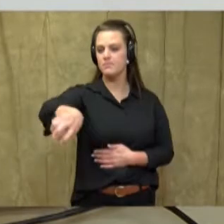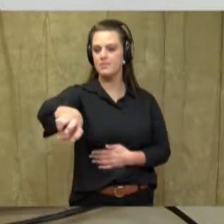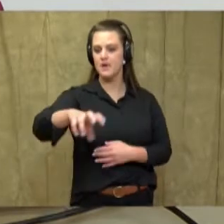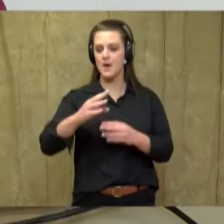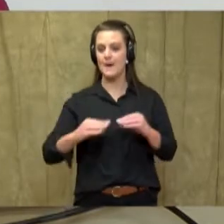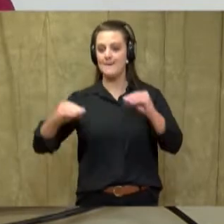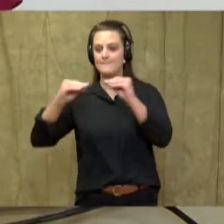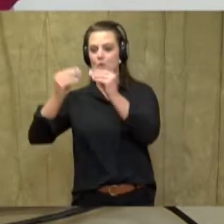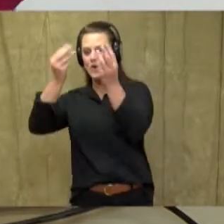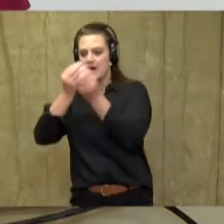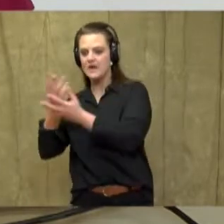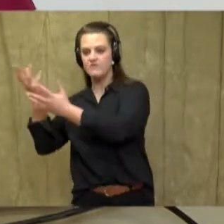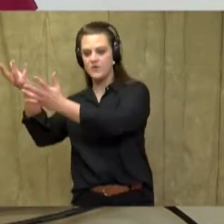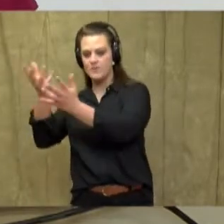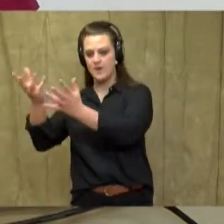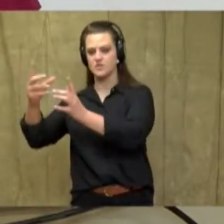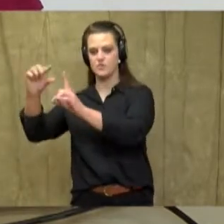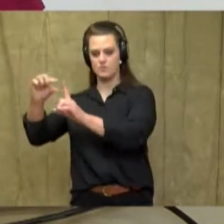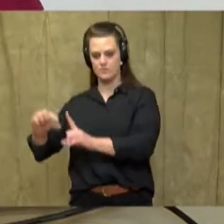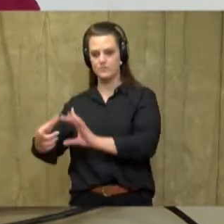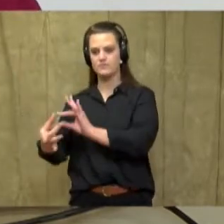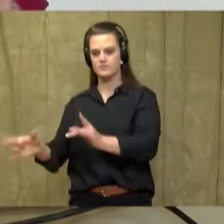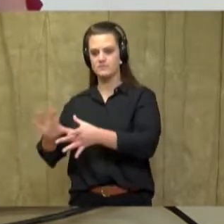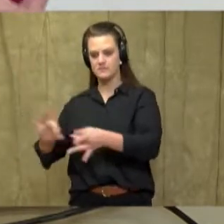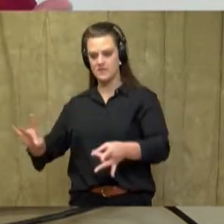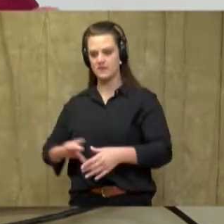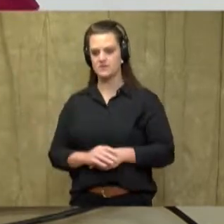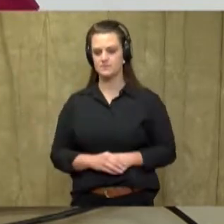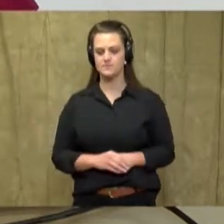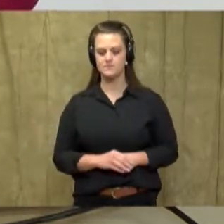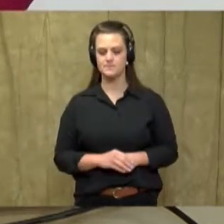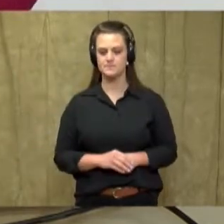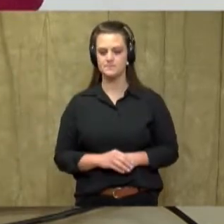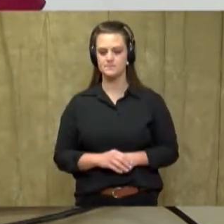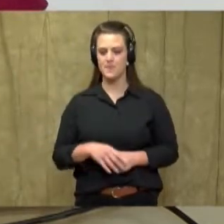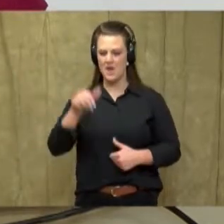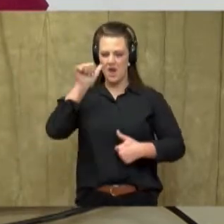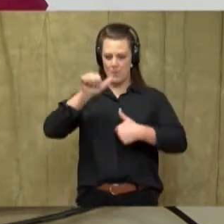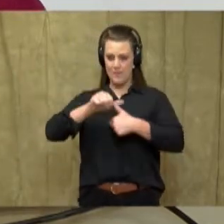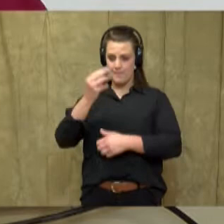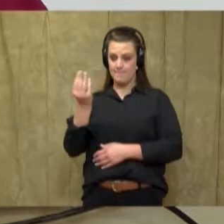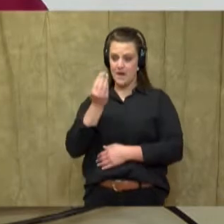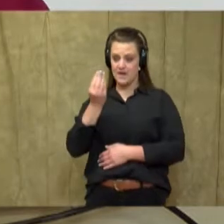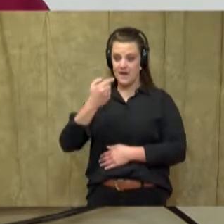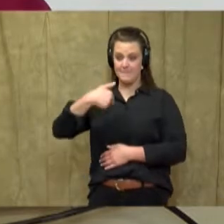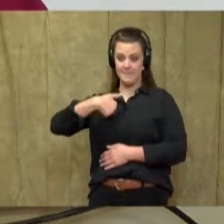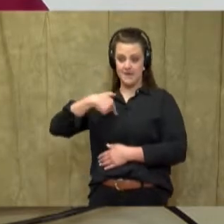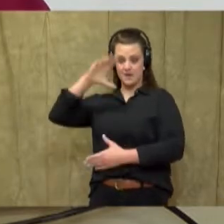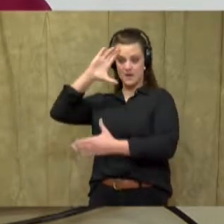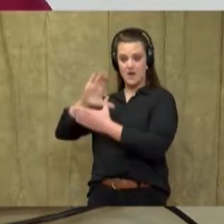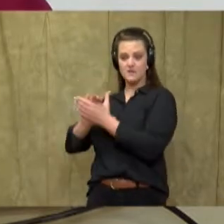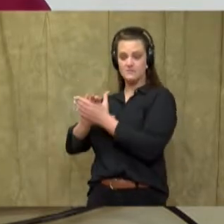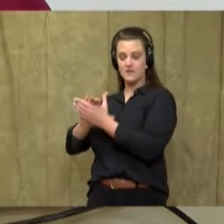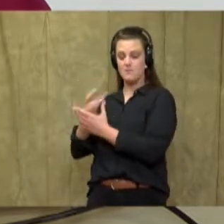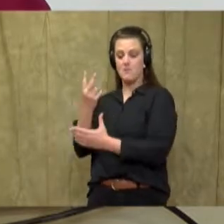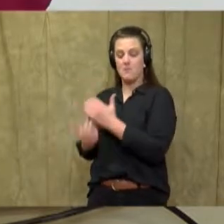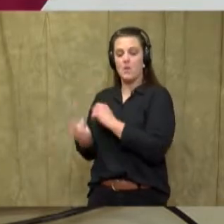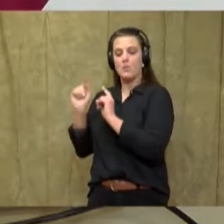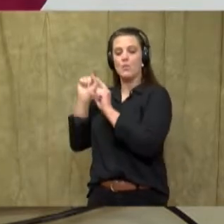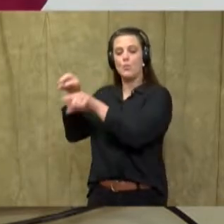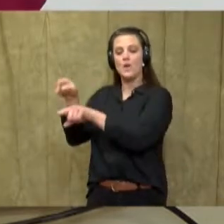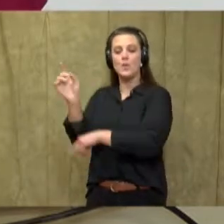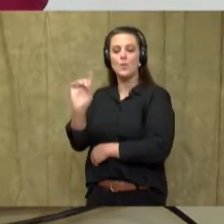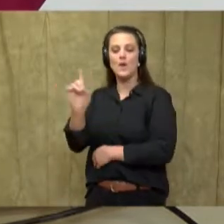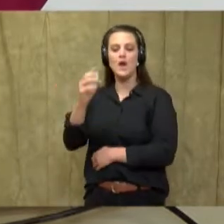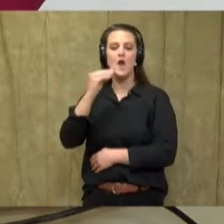informational text. And just like I was telling you on Monday, when my husband and I went to Home Depot,